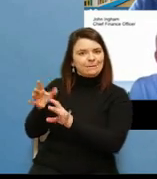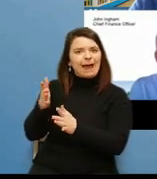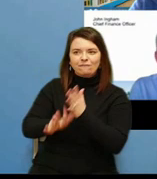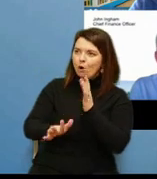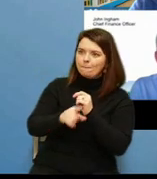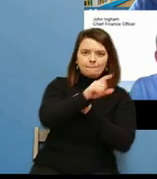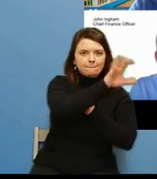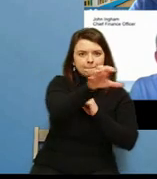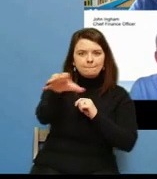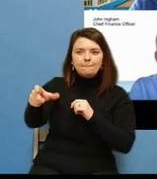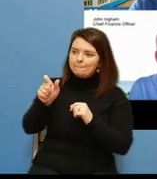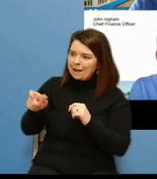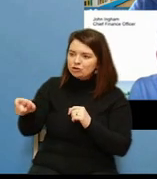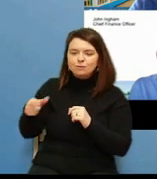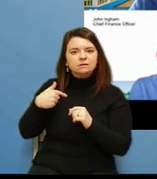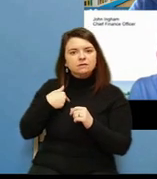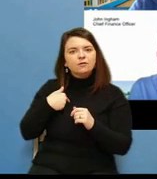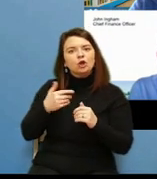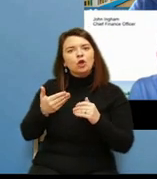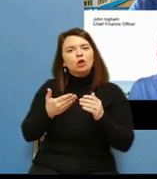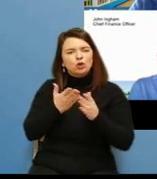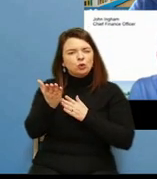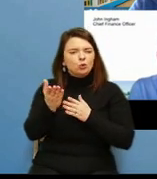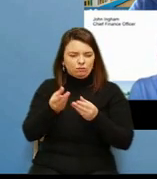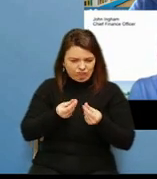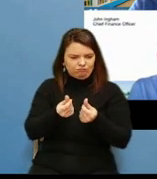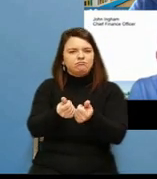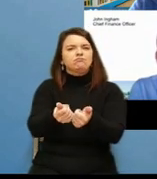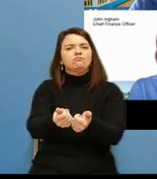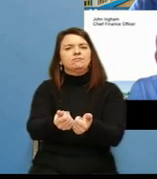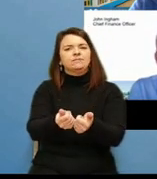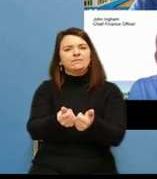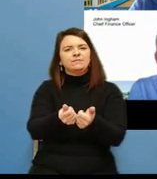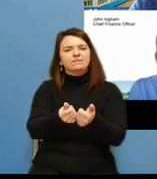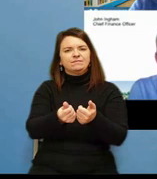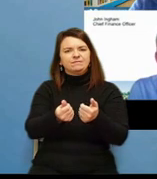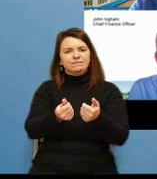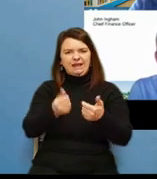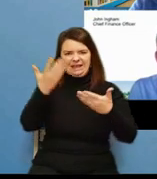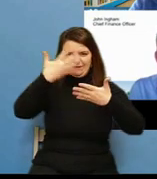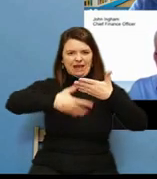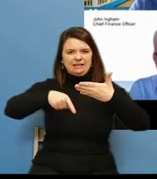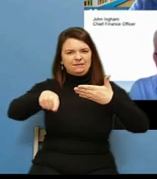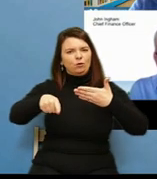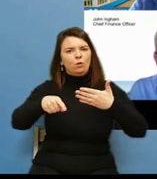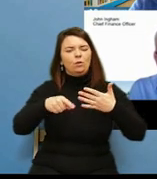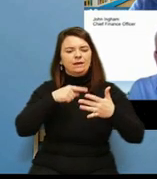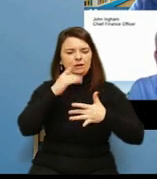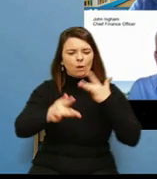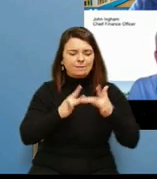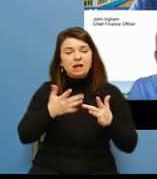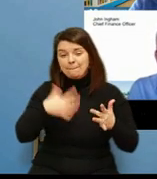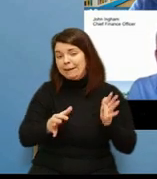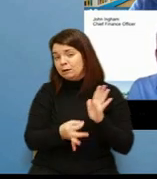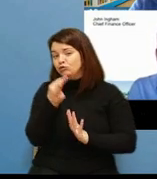ago, and they were saying what good feedback they were having actually from practices and patients on the rollout of the new streamlined interface for the website, which I